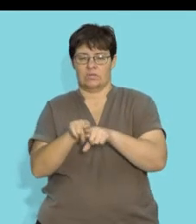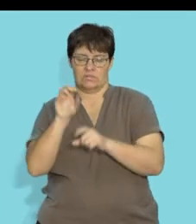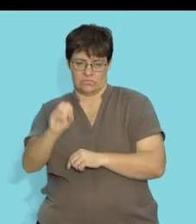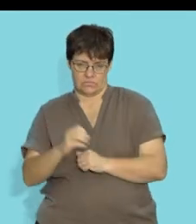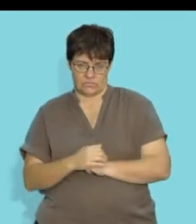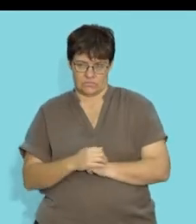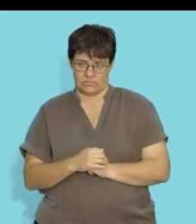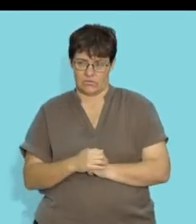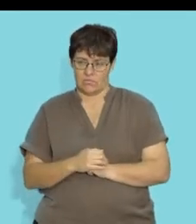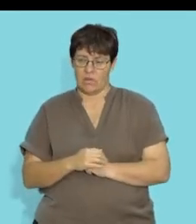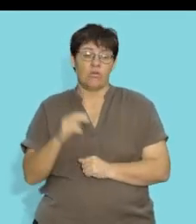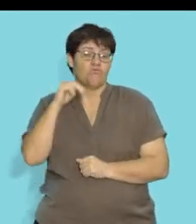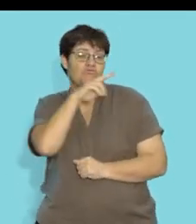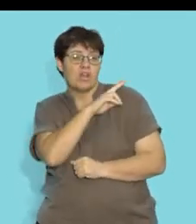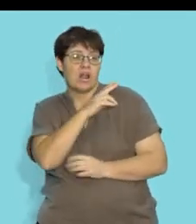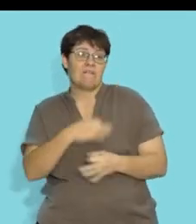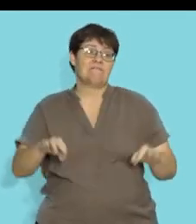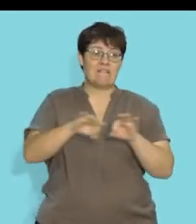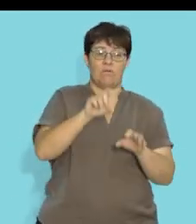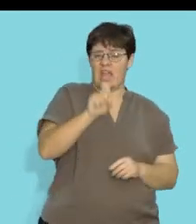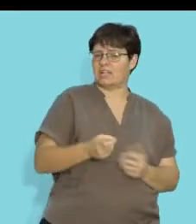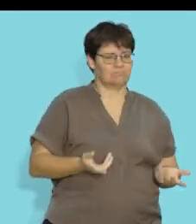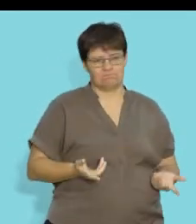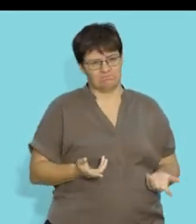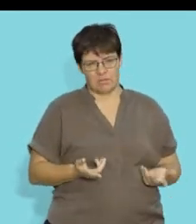0. But there are no real values for